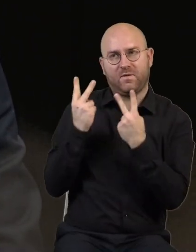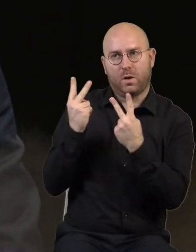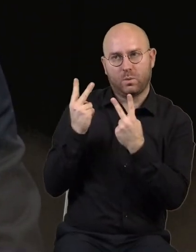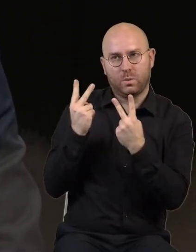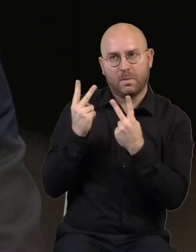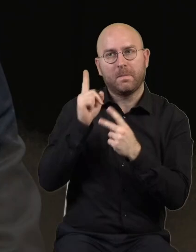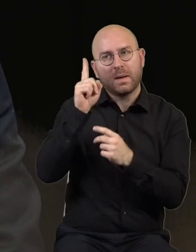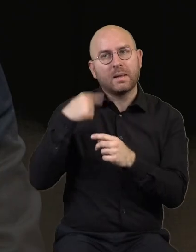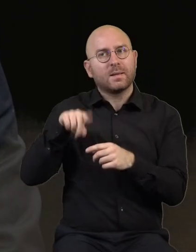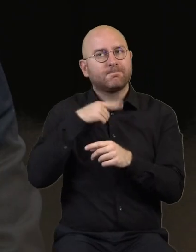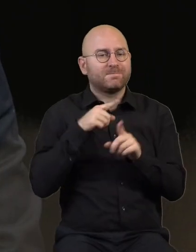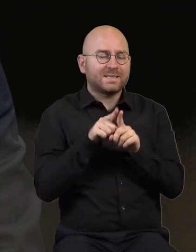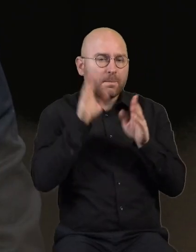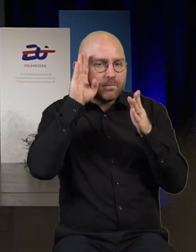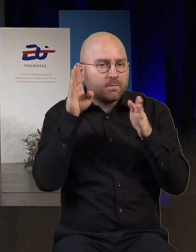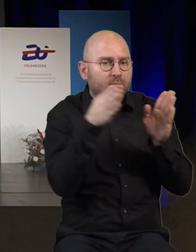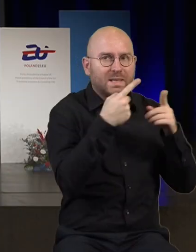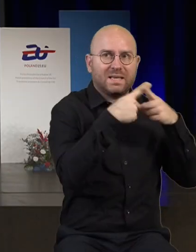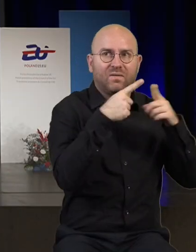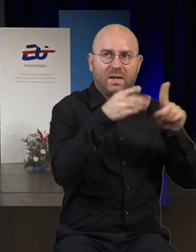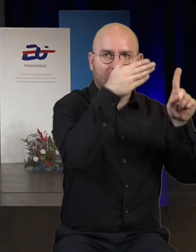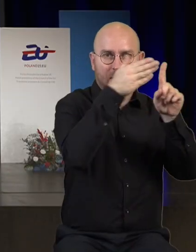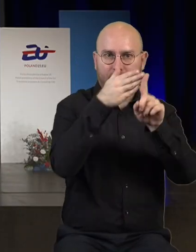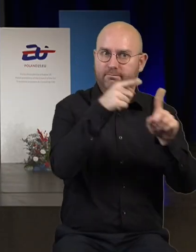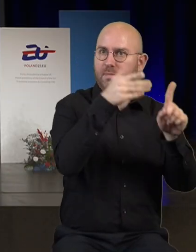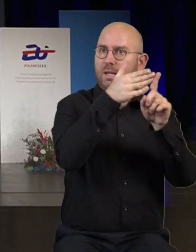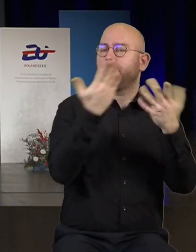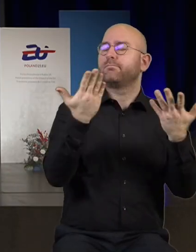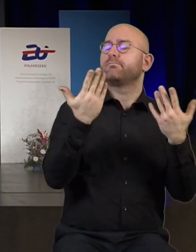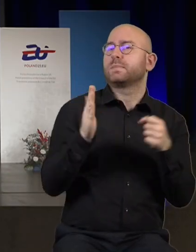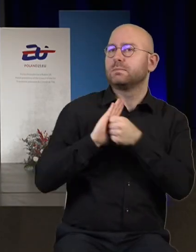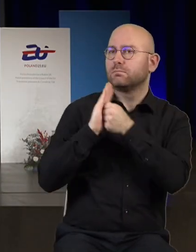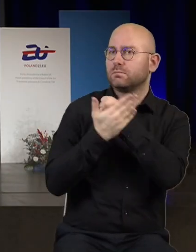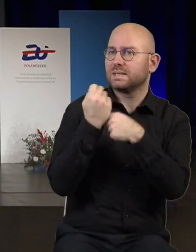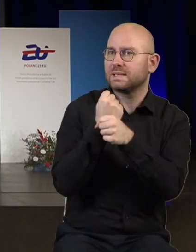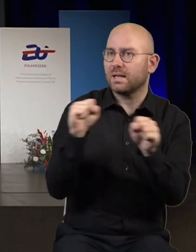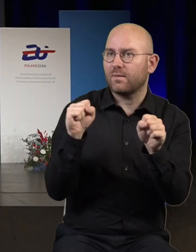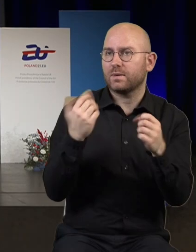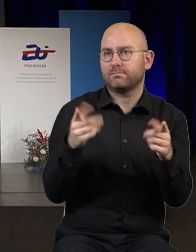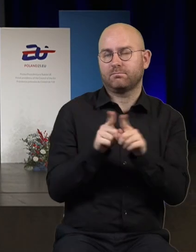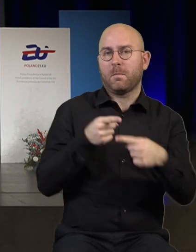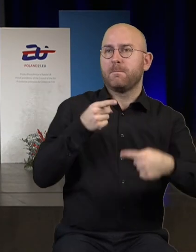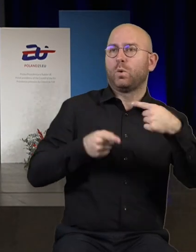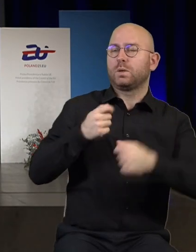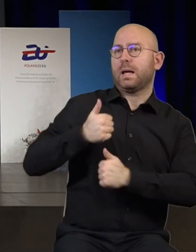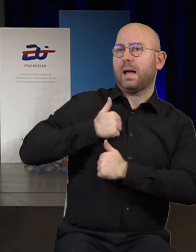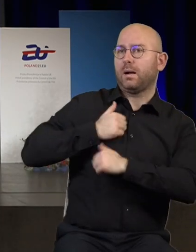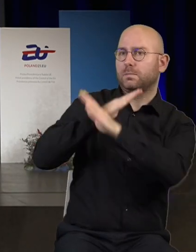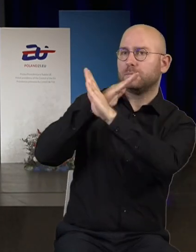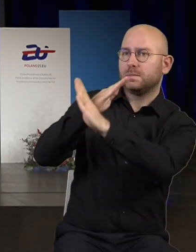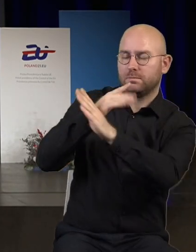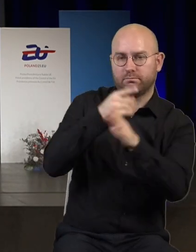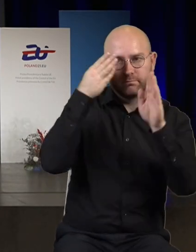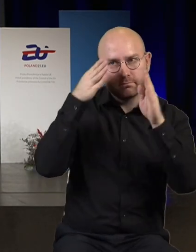security and defense policy. You gave, Ms. General,